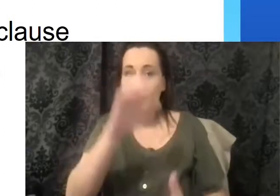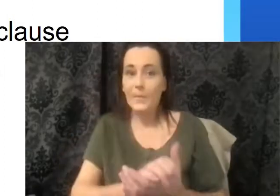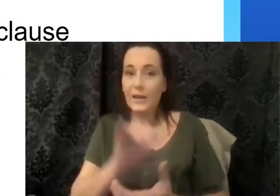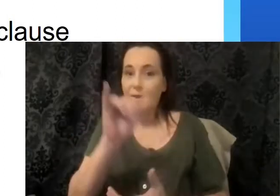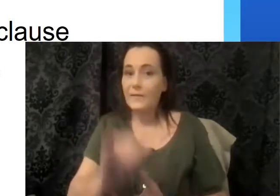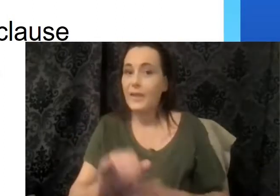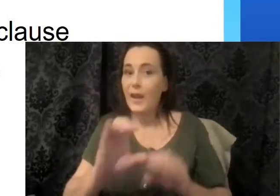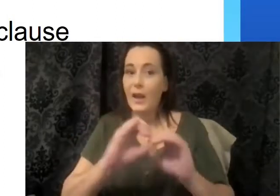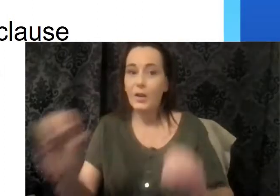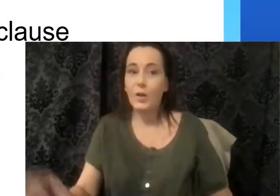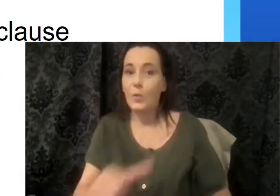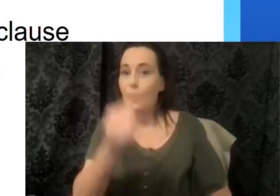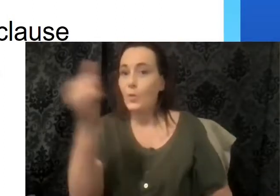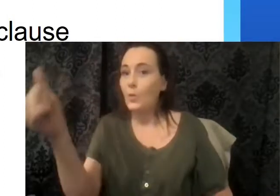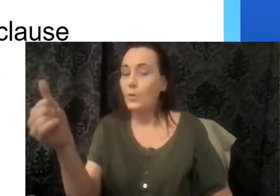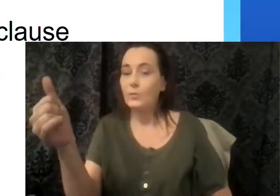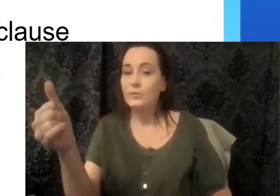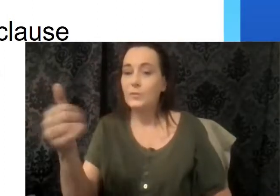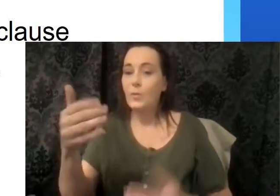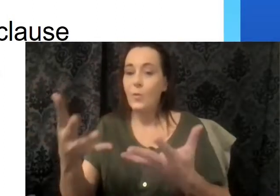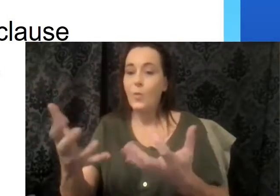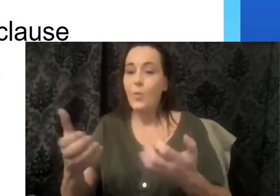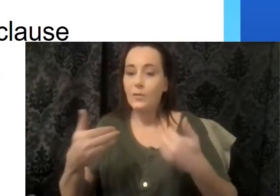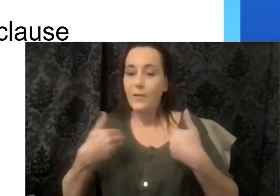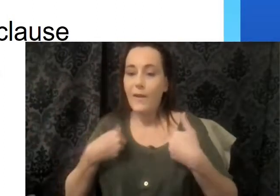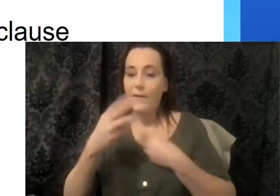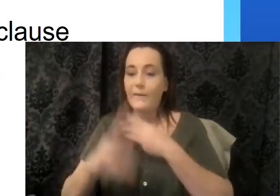have a world virtual.